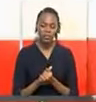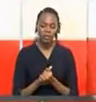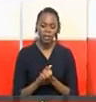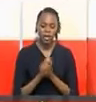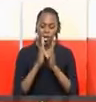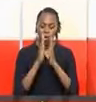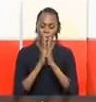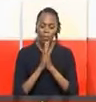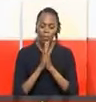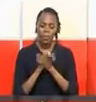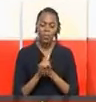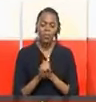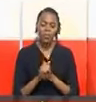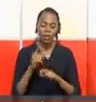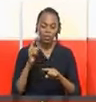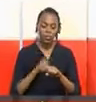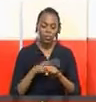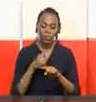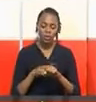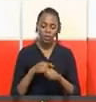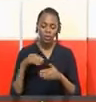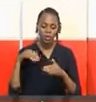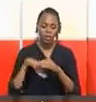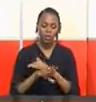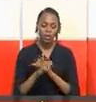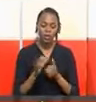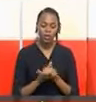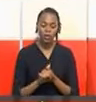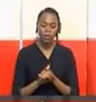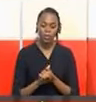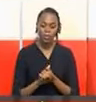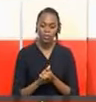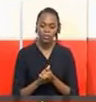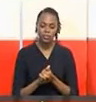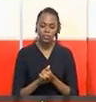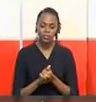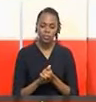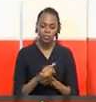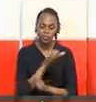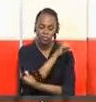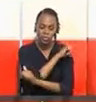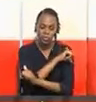her constantly, sending her to the best hospitals across the world.